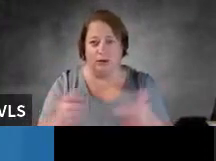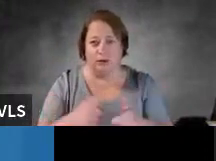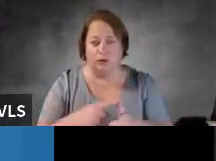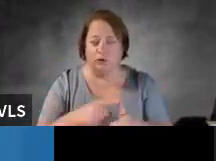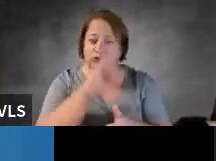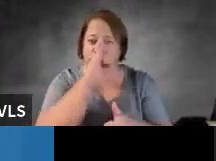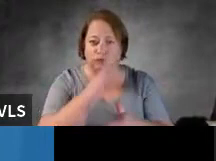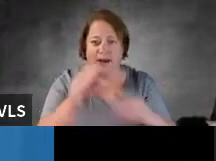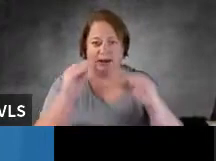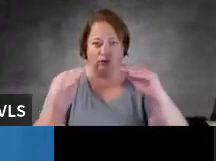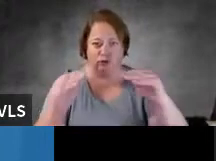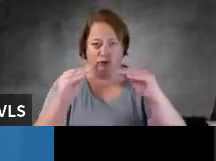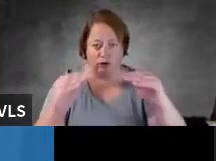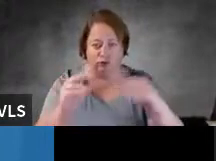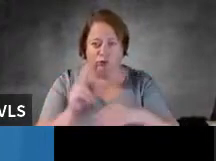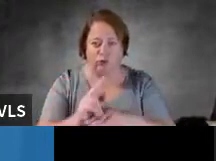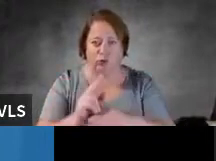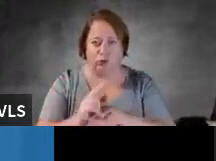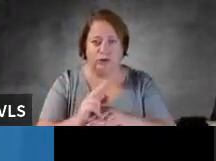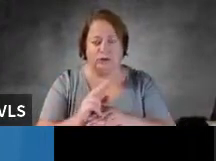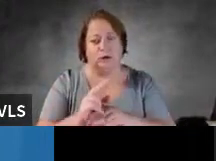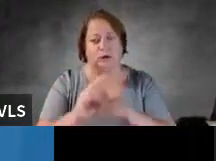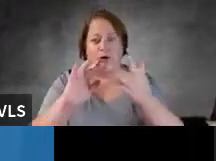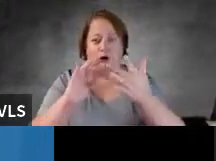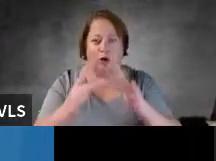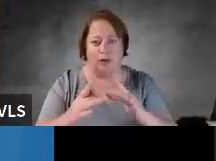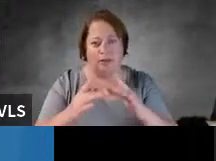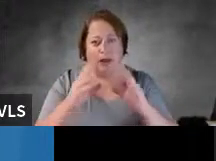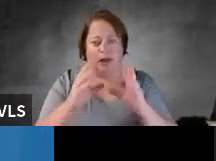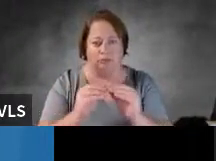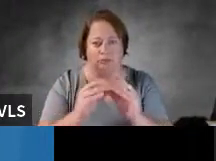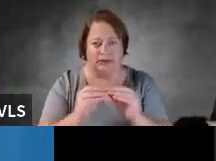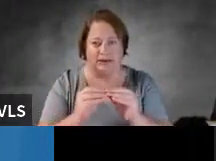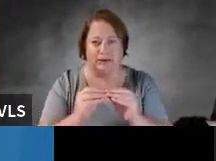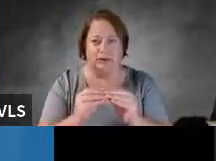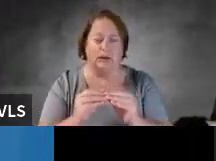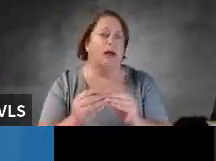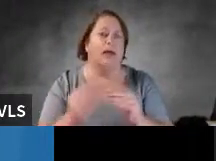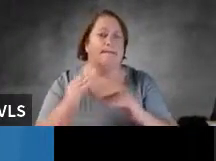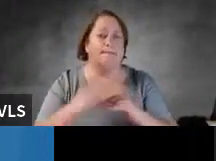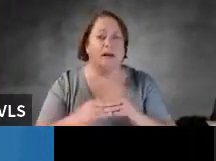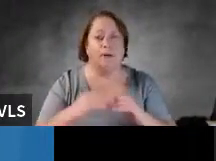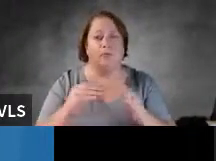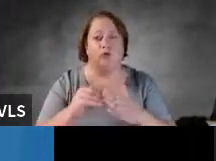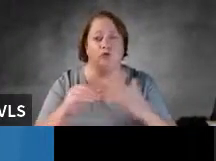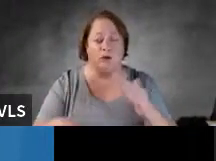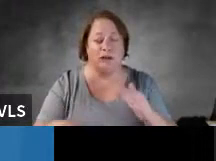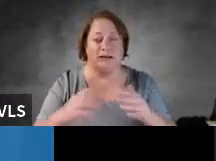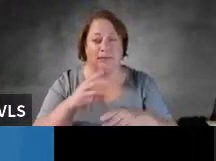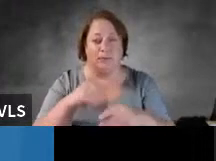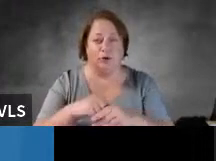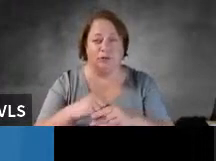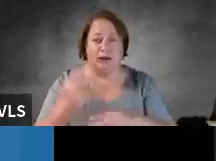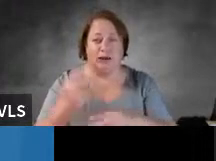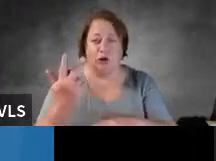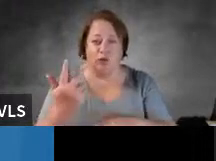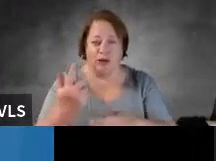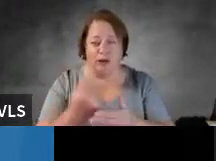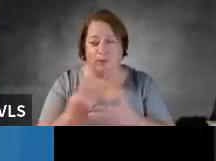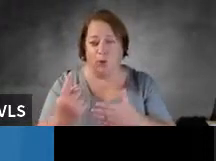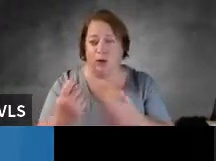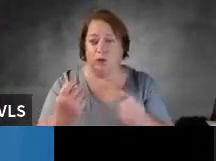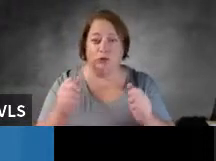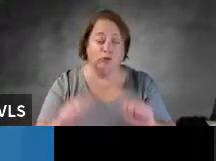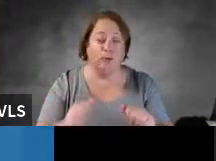direct instruction using virtual sessions. At minimum, a student's gonna participate in three live sessions per week, but it could be more than